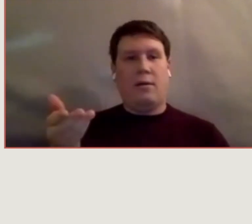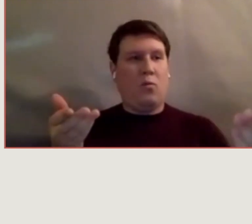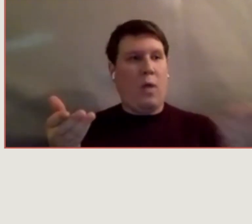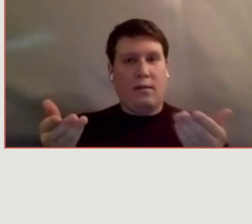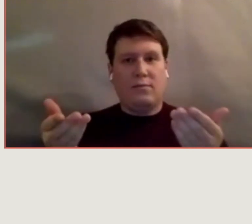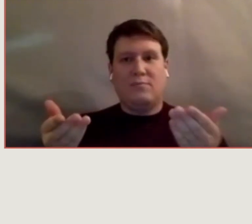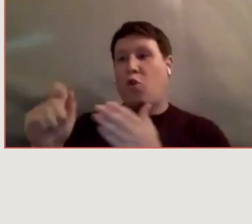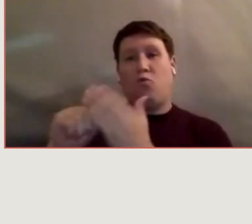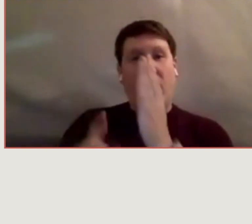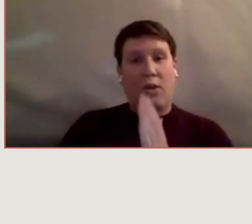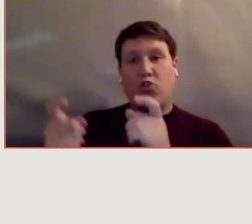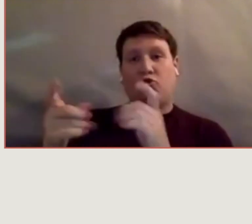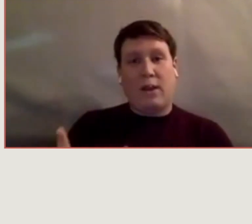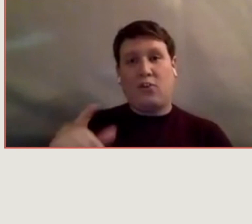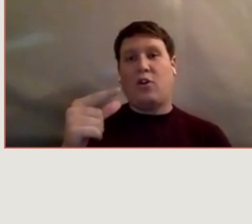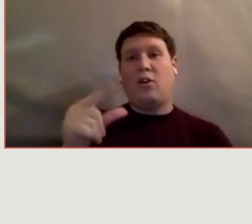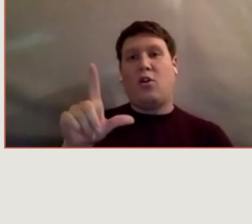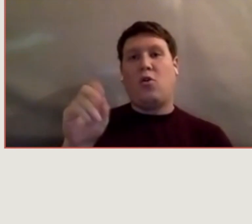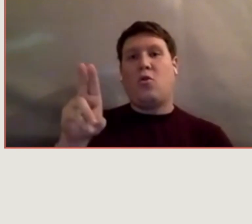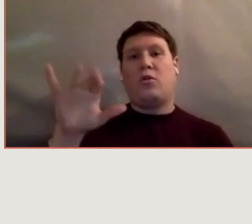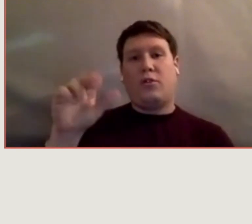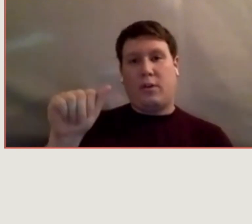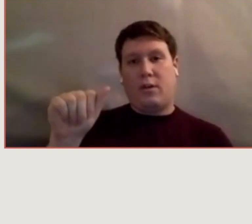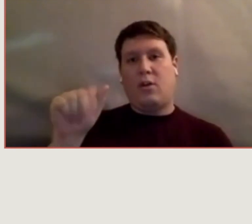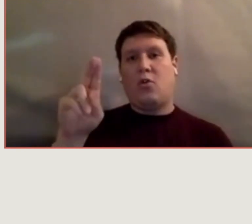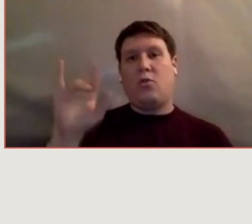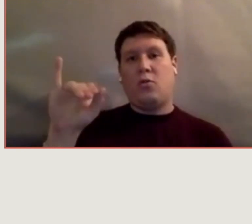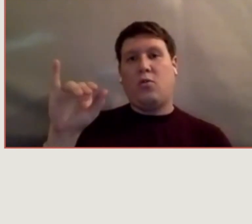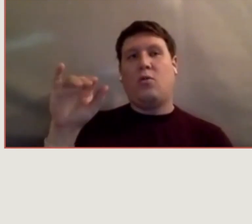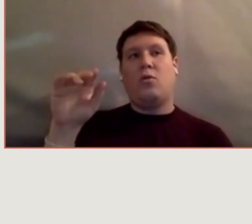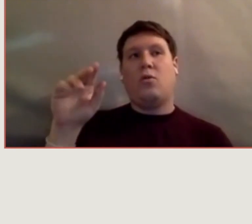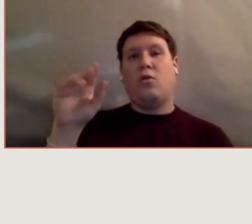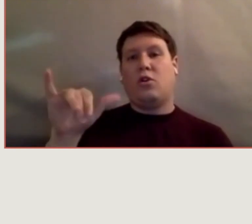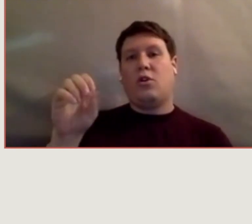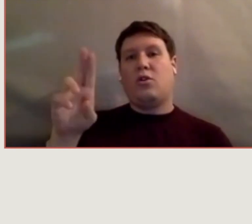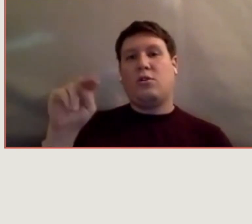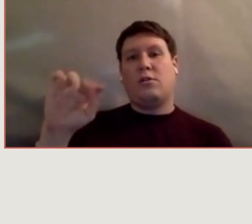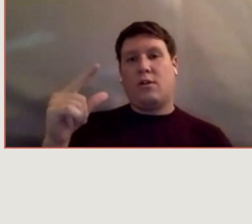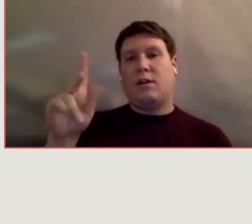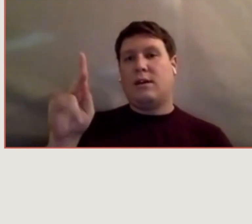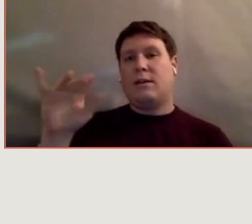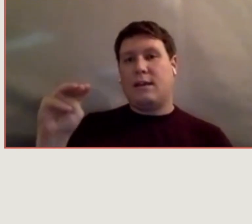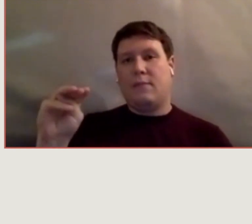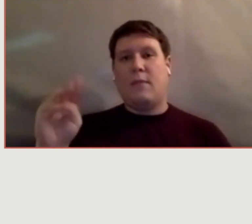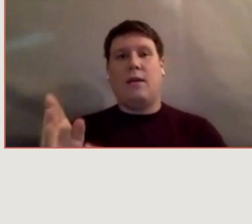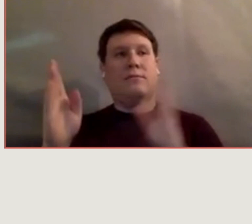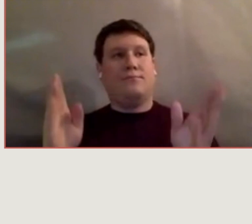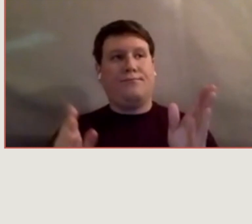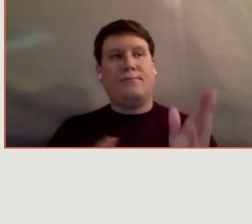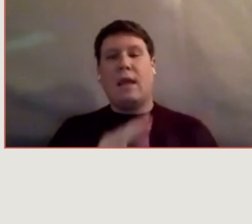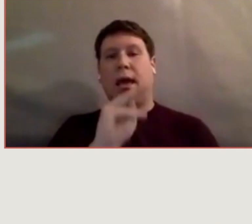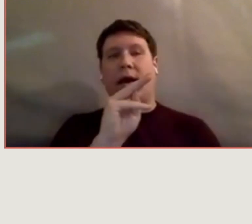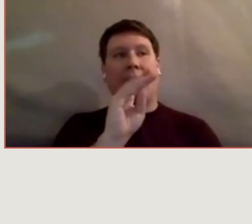and director Gloria Ouyong Kim and Eponine Lee, who plays Mona in the film. So I'd like to